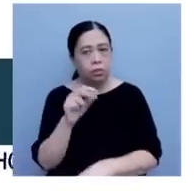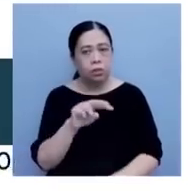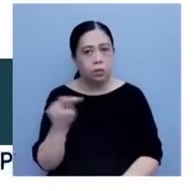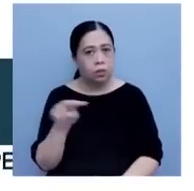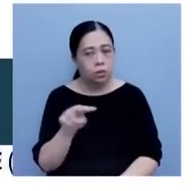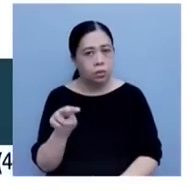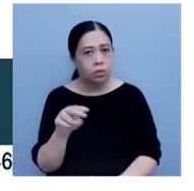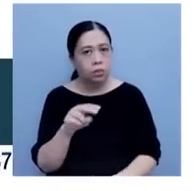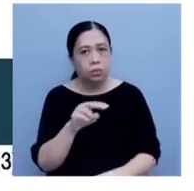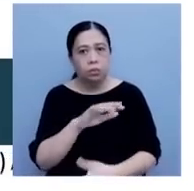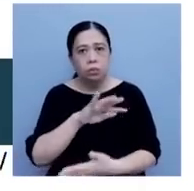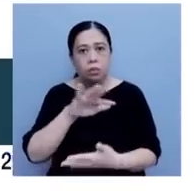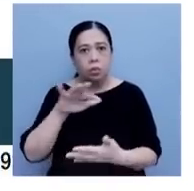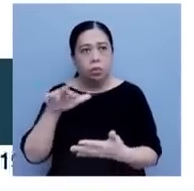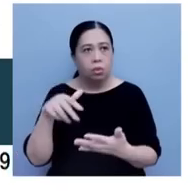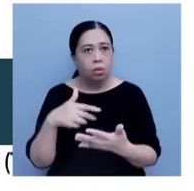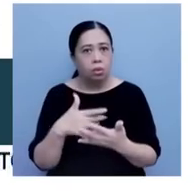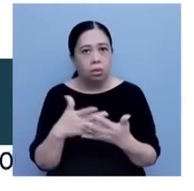these were all